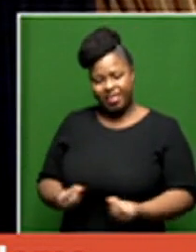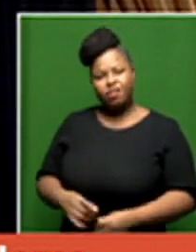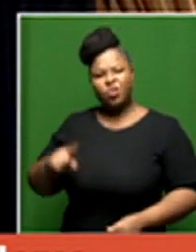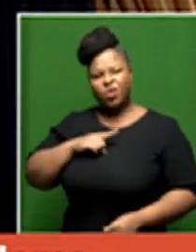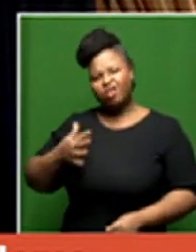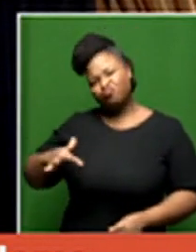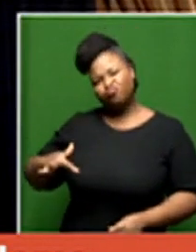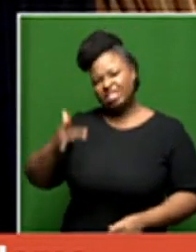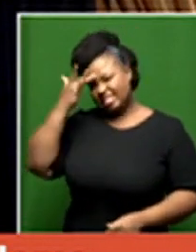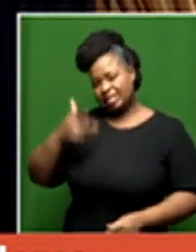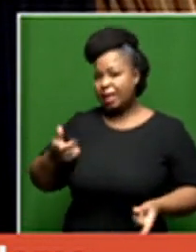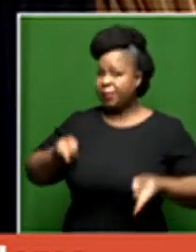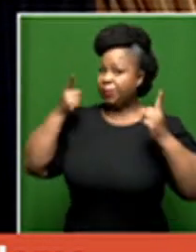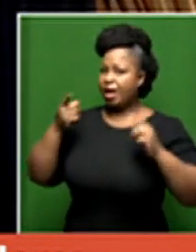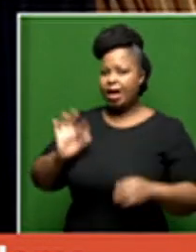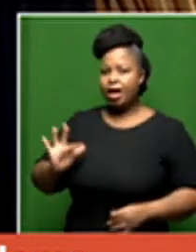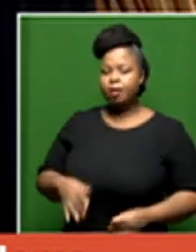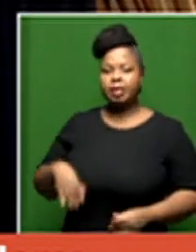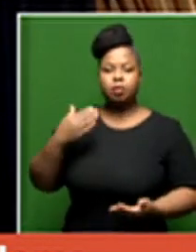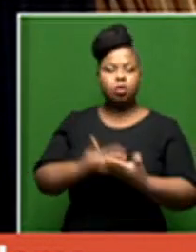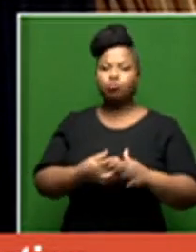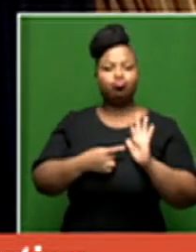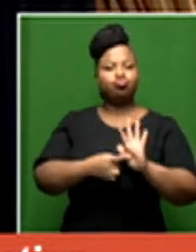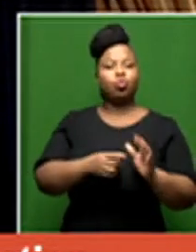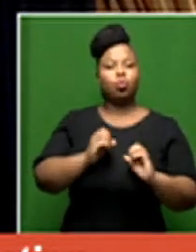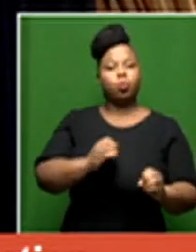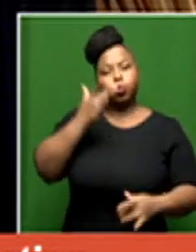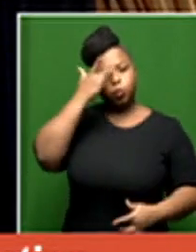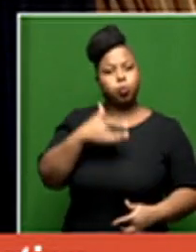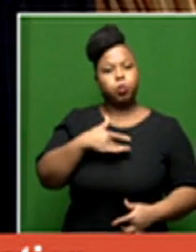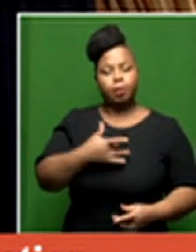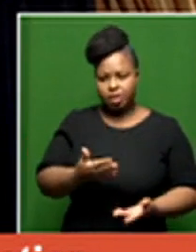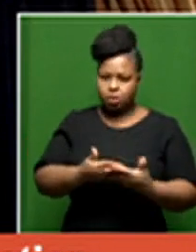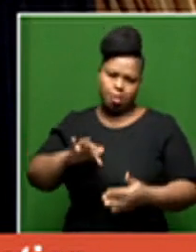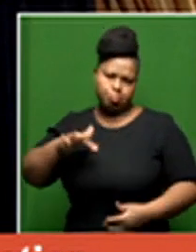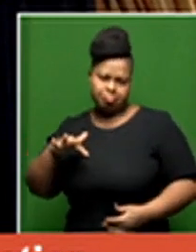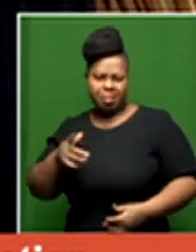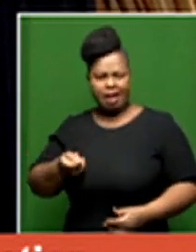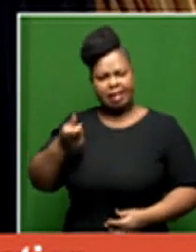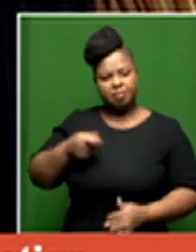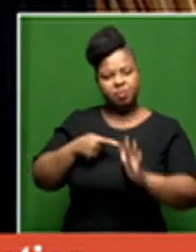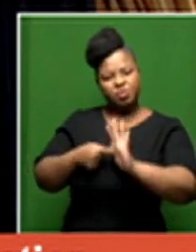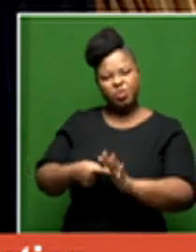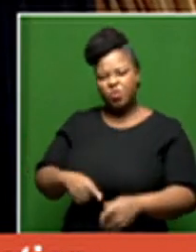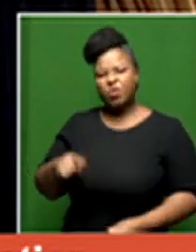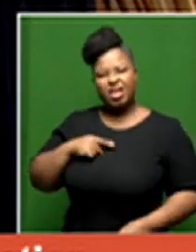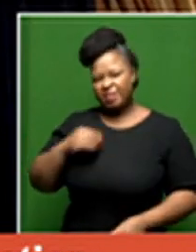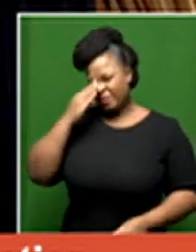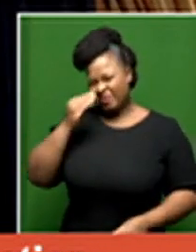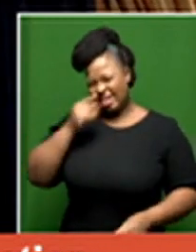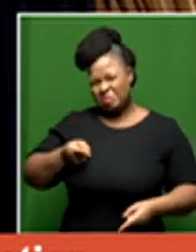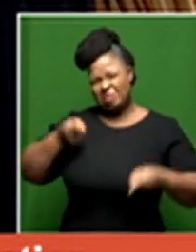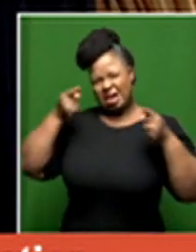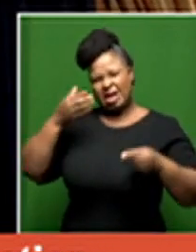are a lot milder. They can range from being asymptomatic, no symptoms, to very mild symptoms. They generally don't get that